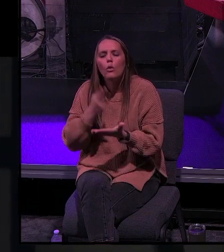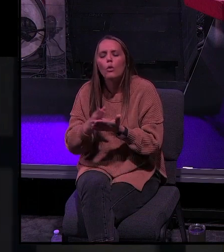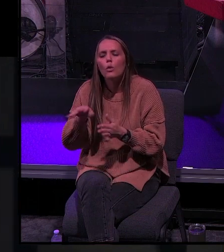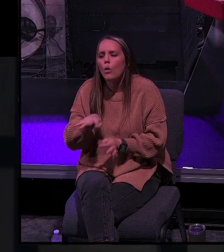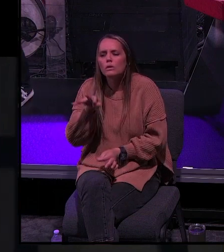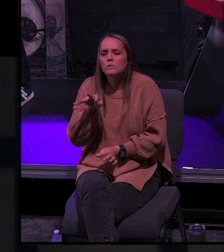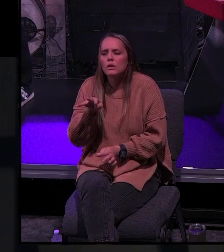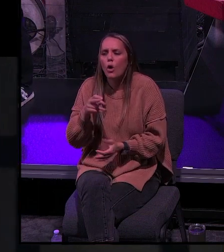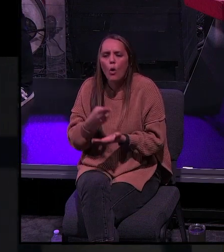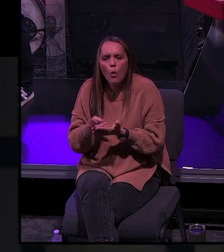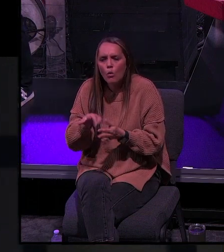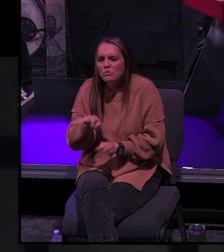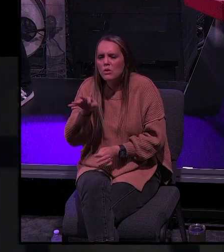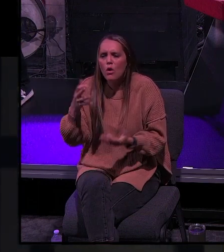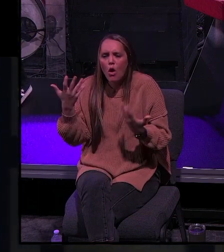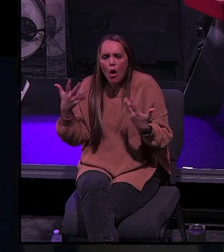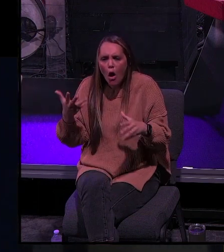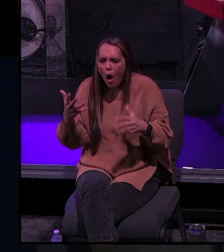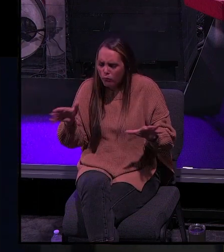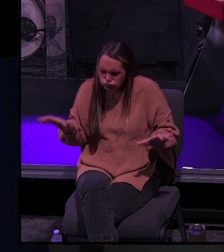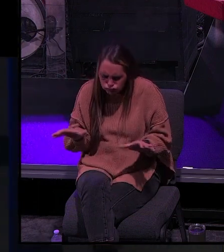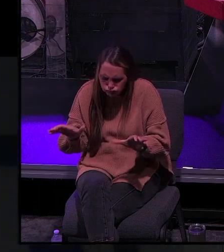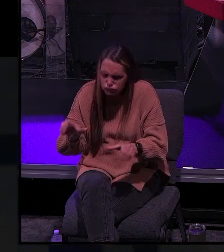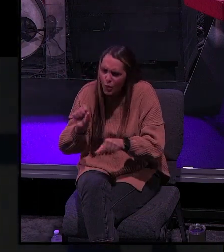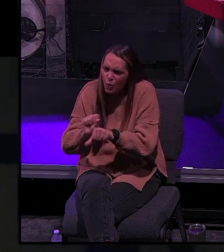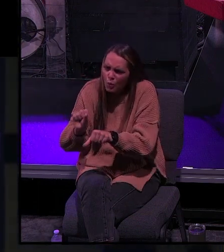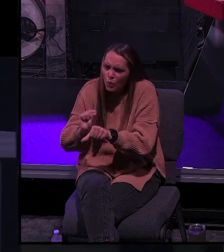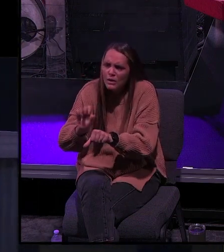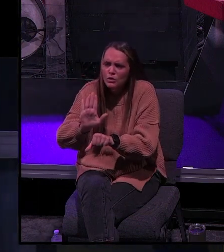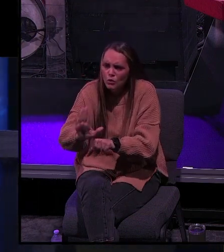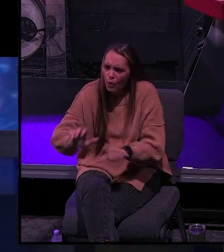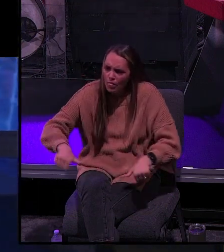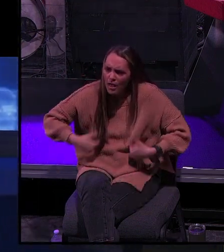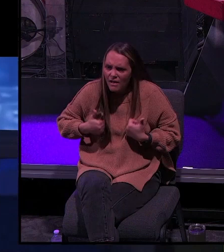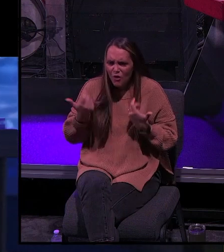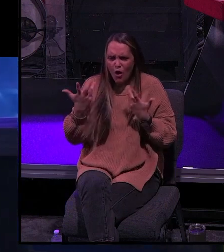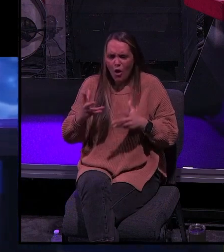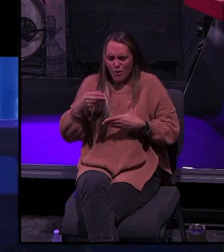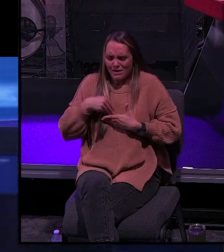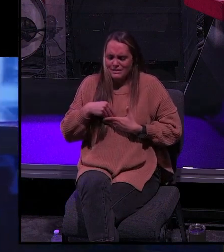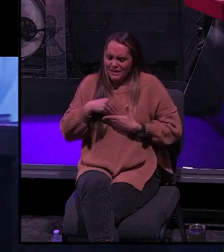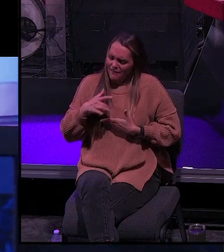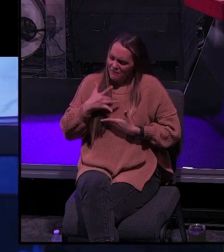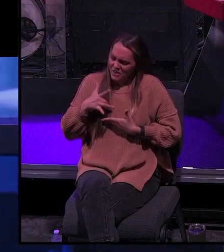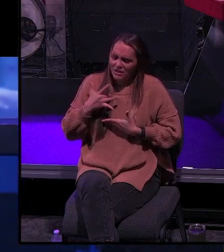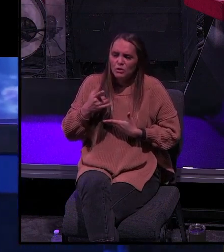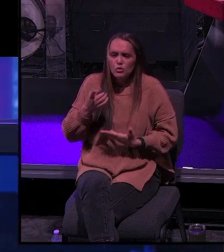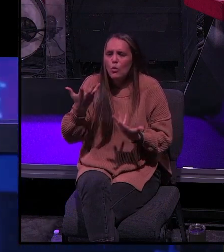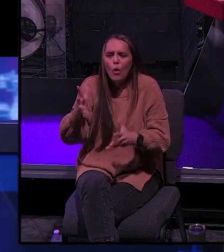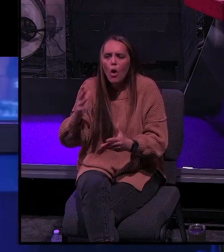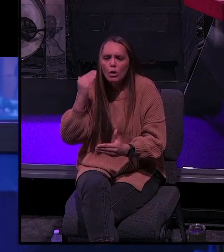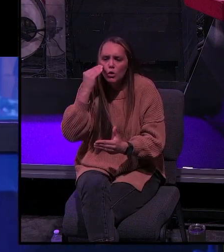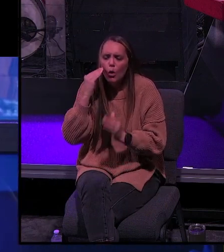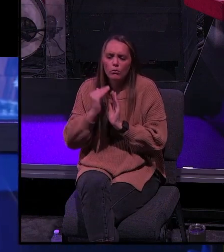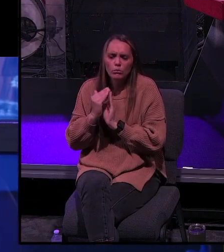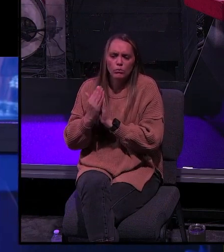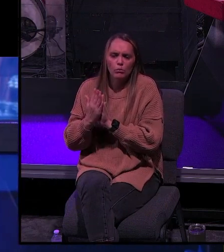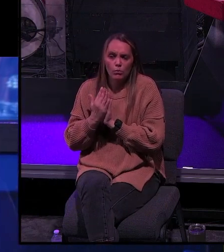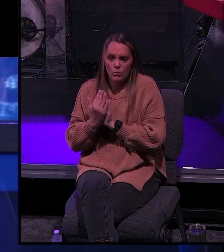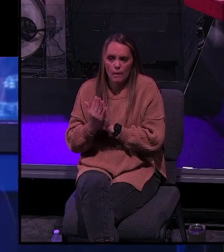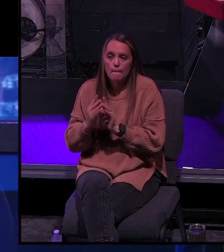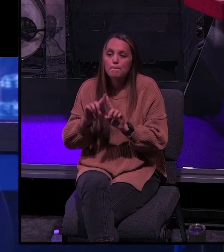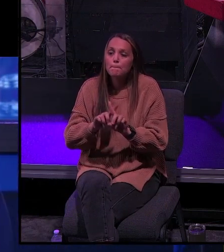He's already actively at work in your life. He's already actively speaking to you. You already know Him.